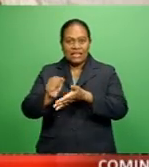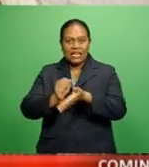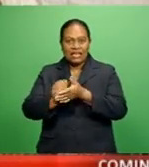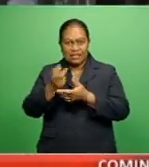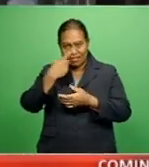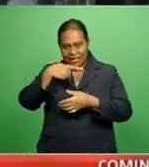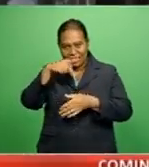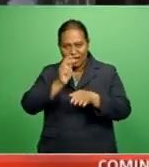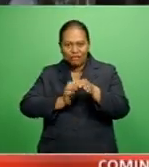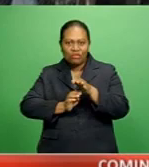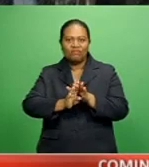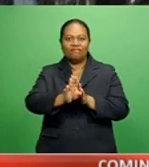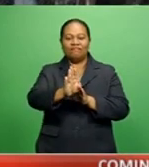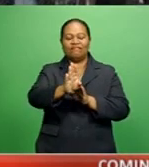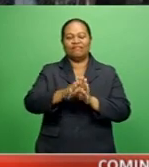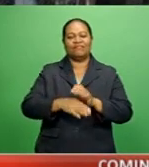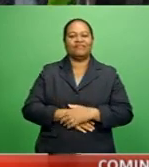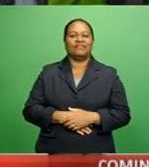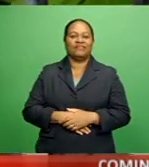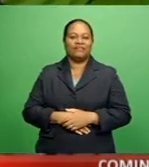for Onkandavu vendors.